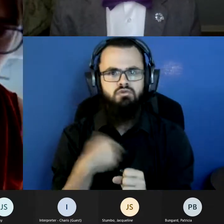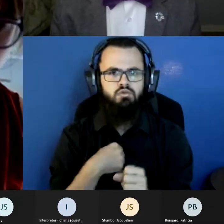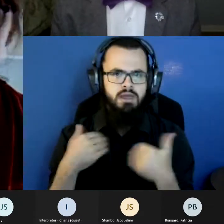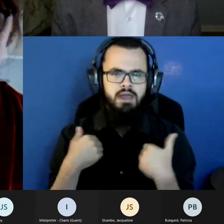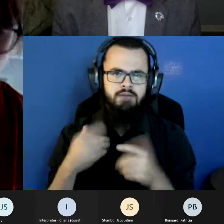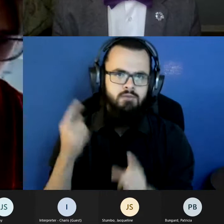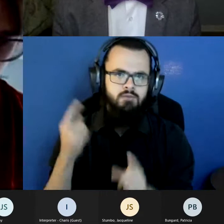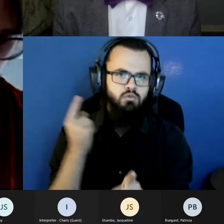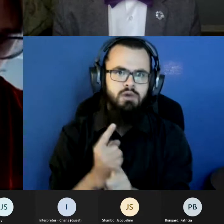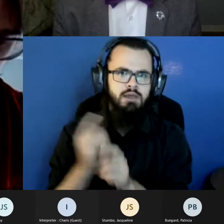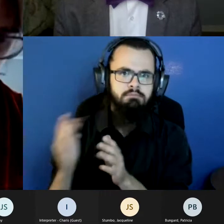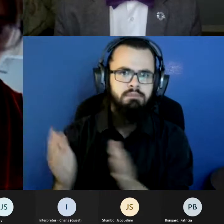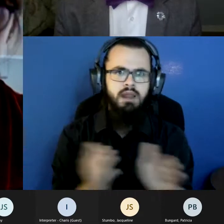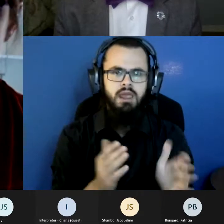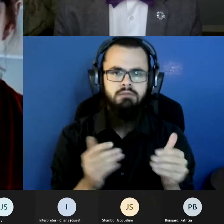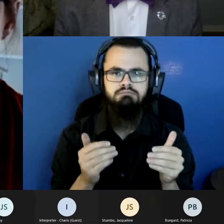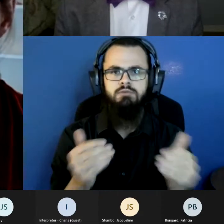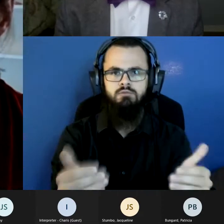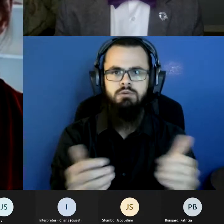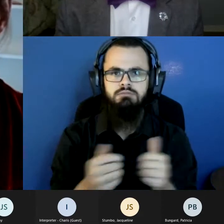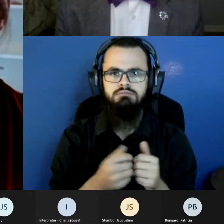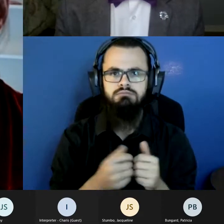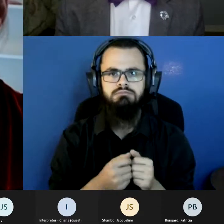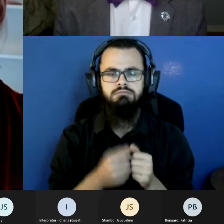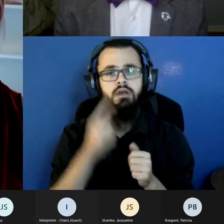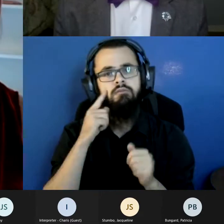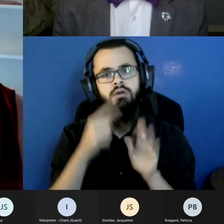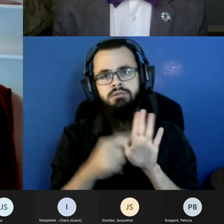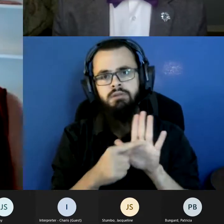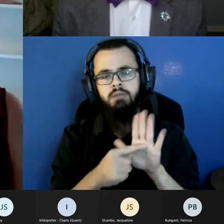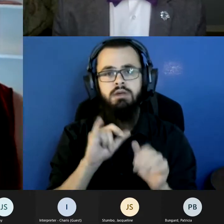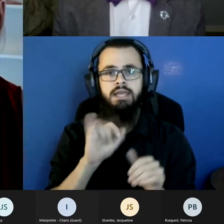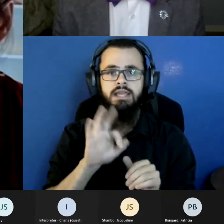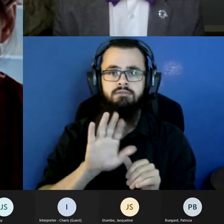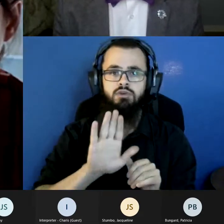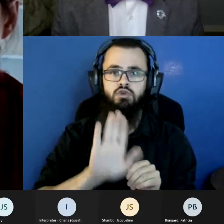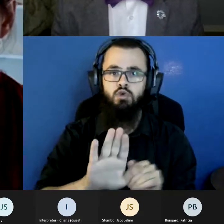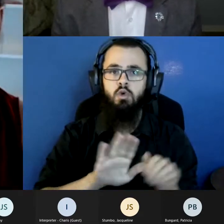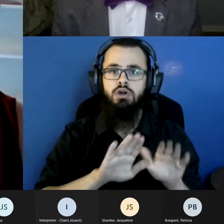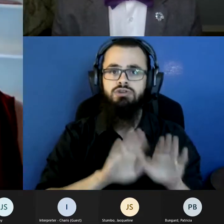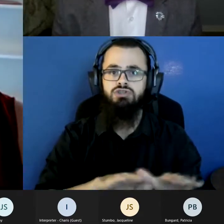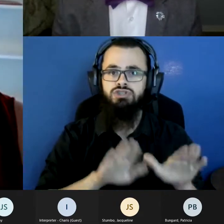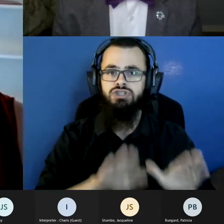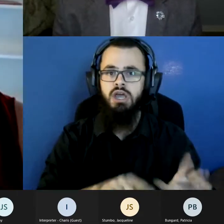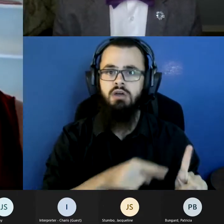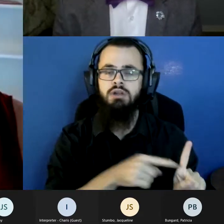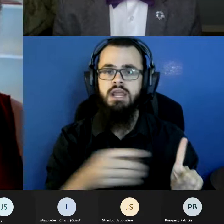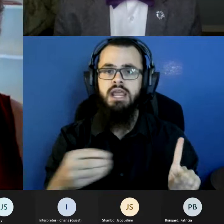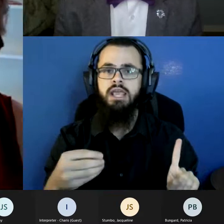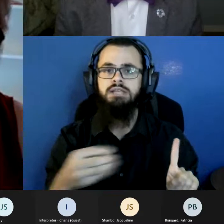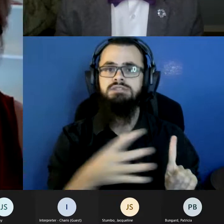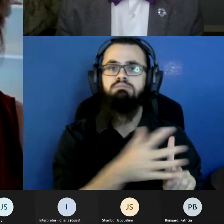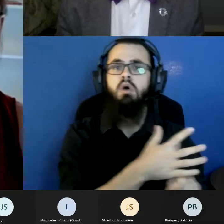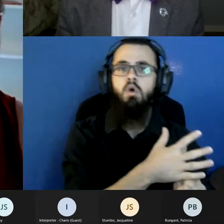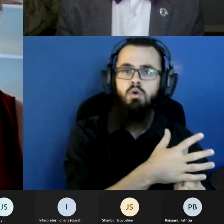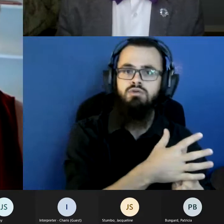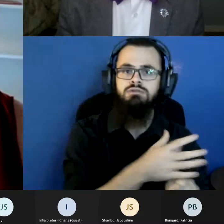forward. So if your child is exposed to somebody that is COVID positive, that means that they're a